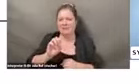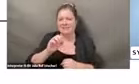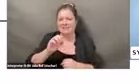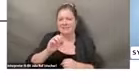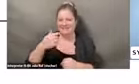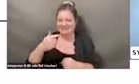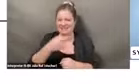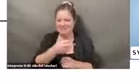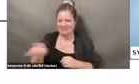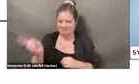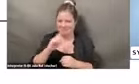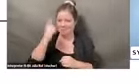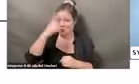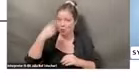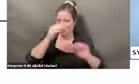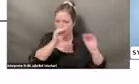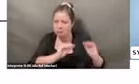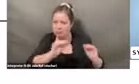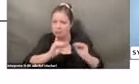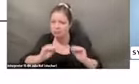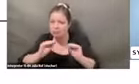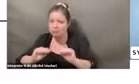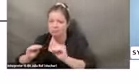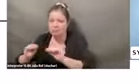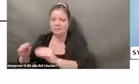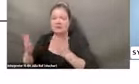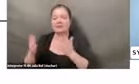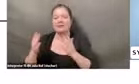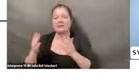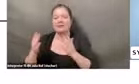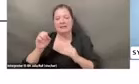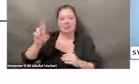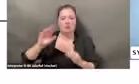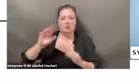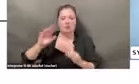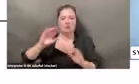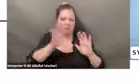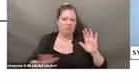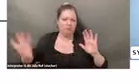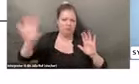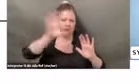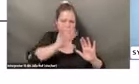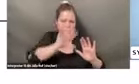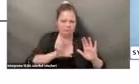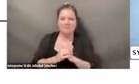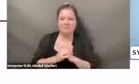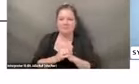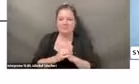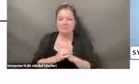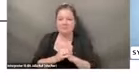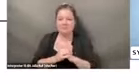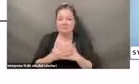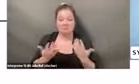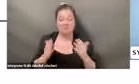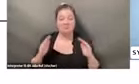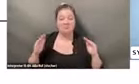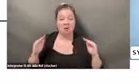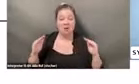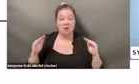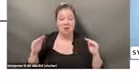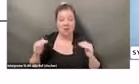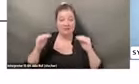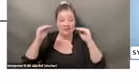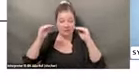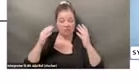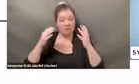in producing VET courses in this field, for national organizations for people with disabilities